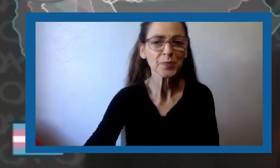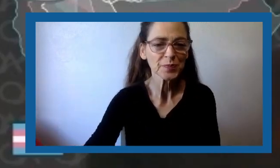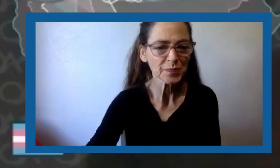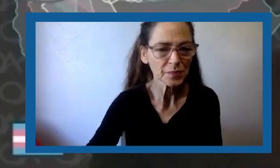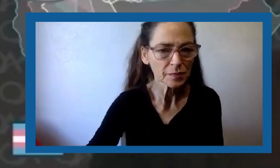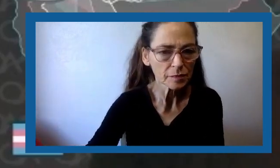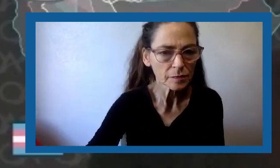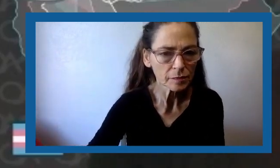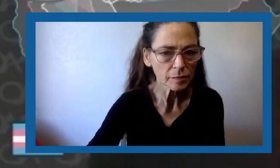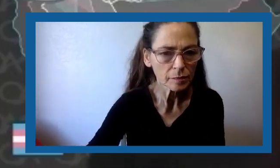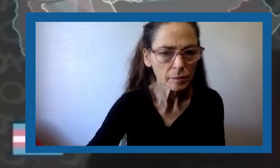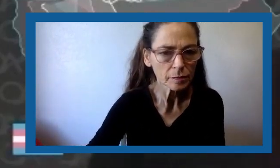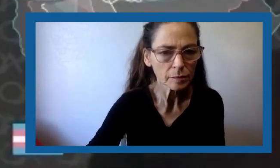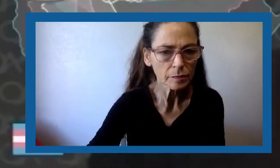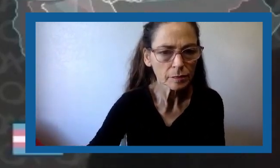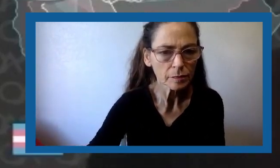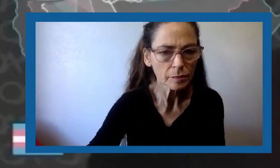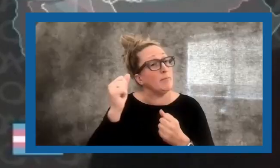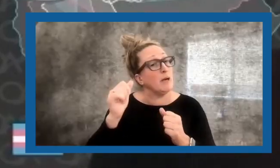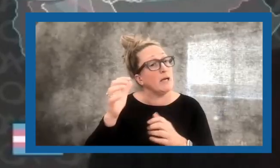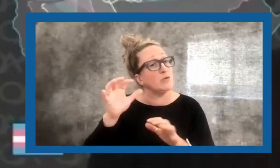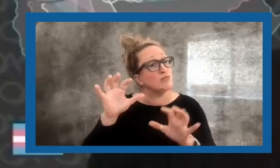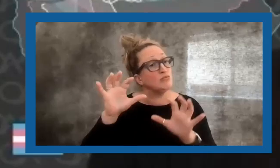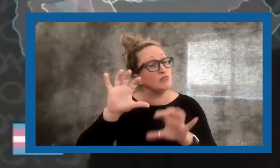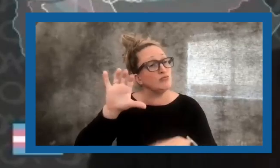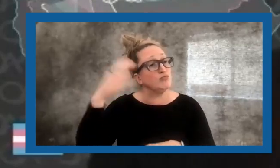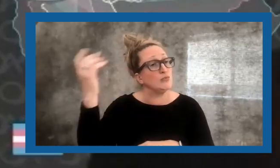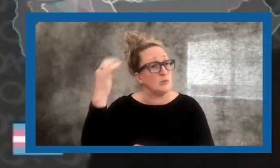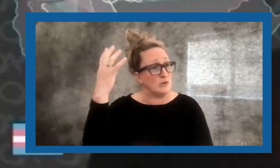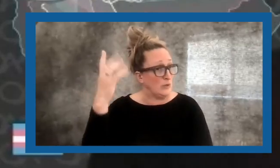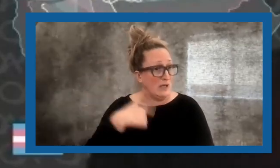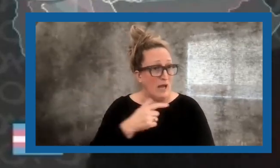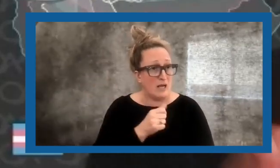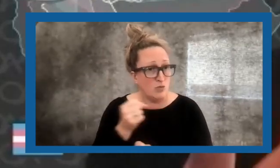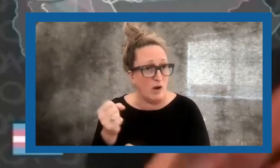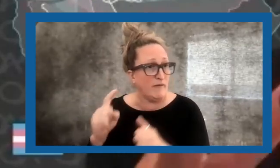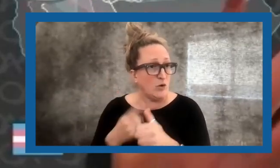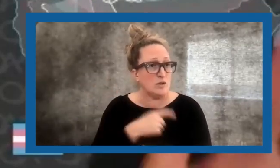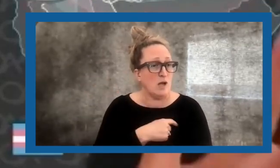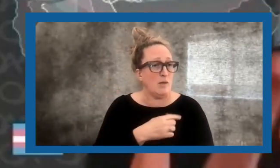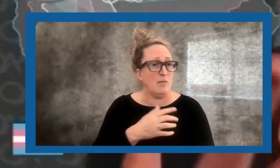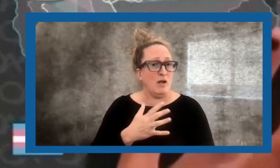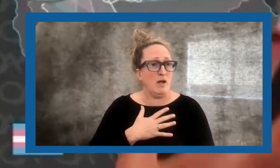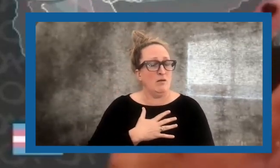that. That's where we get our Christmas tree. And I drive past that. The first time I drove past that McDonald's, it just like, I got this,